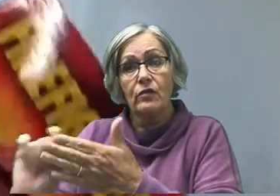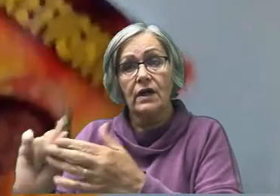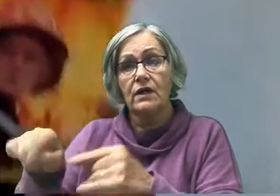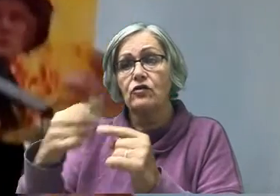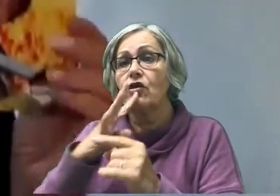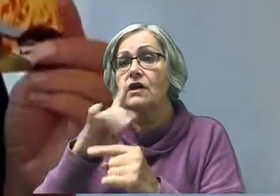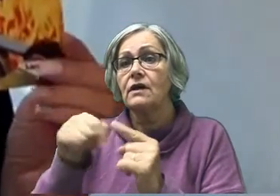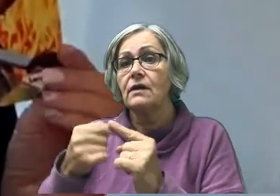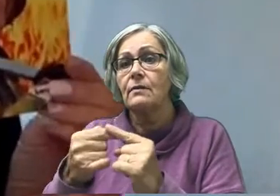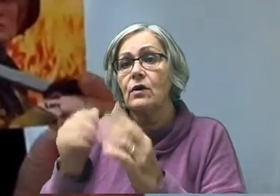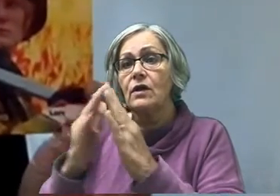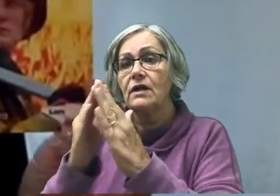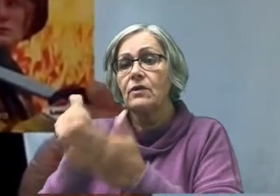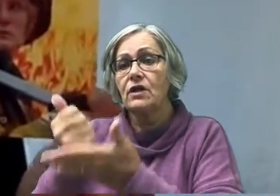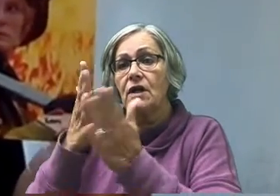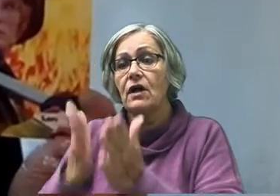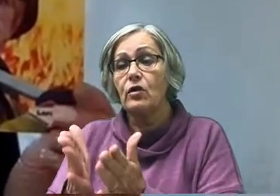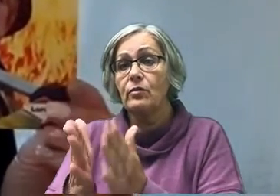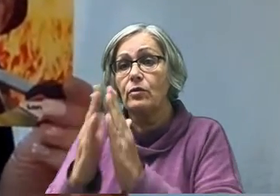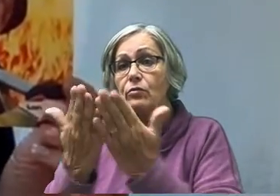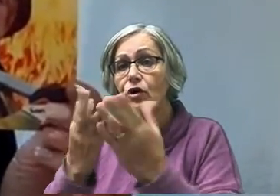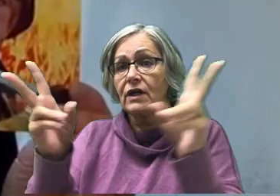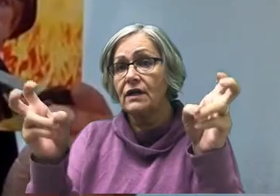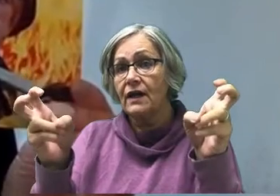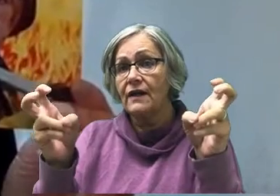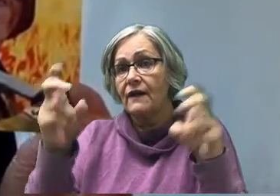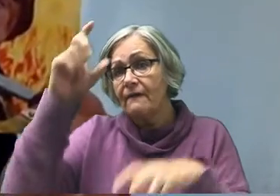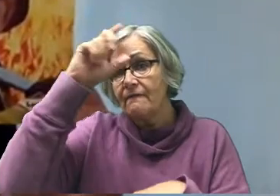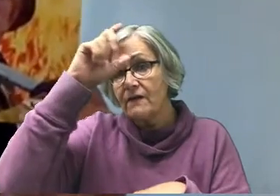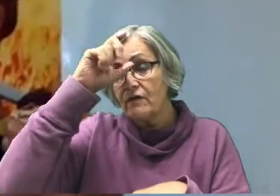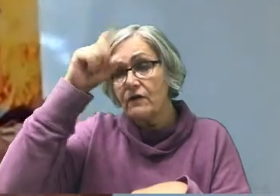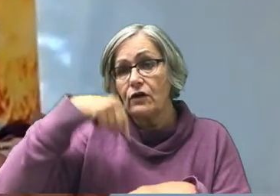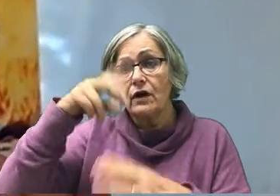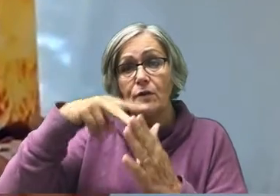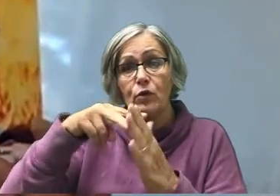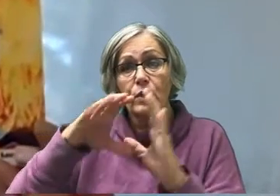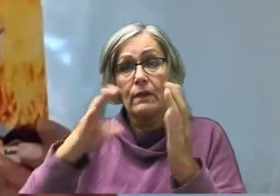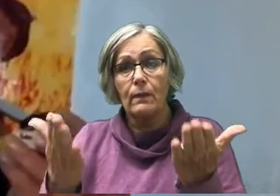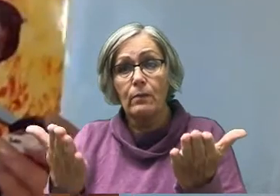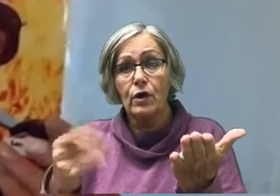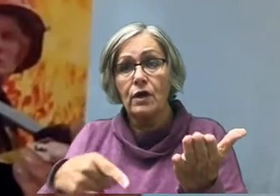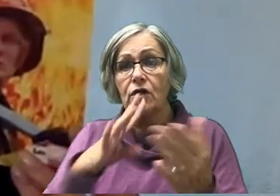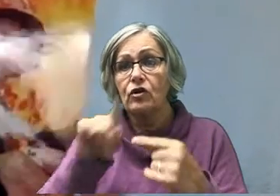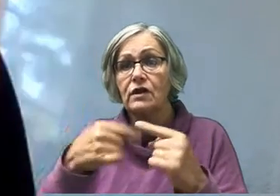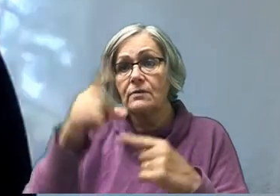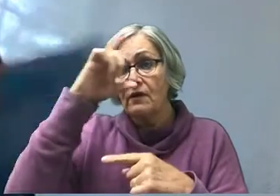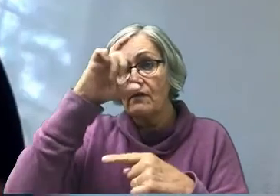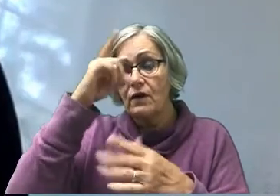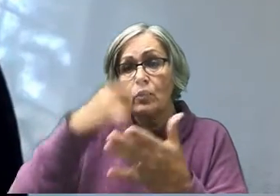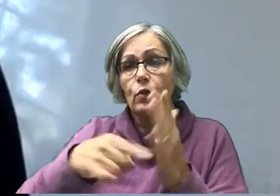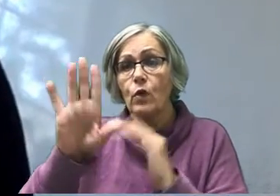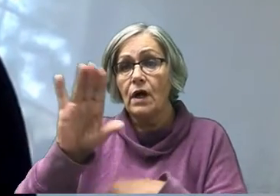by talking about a community helper book called Firefighter. Okay, so I'm going to read this book. Talks a little bit about